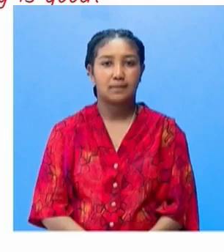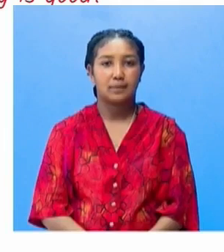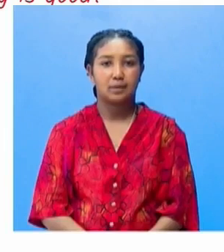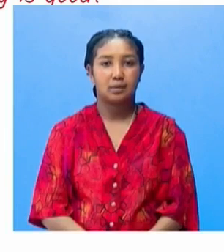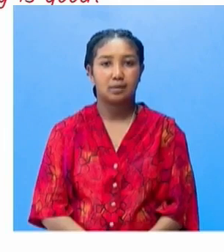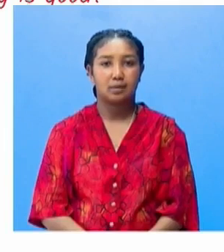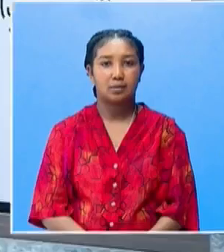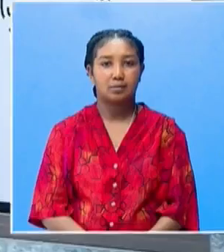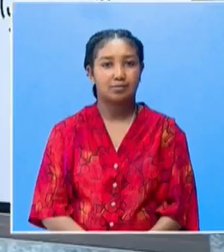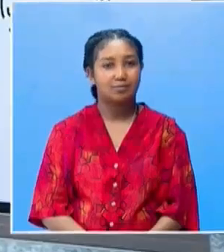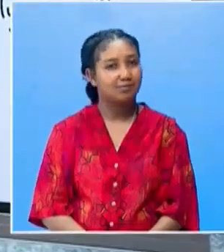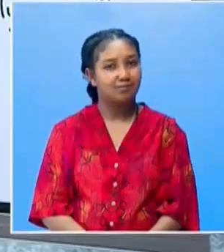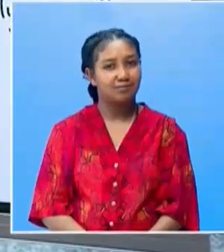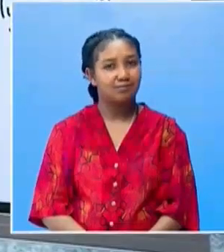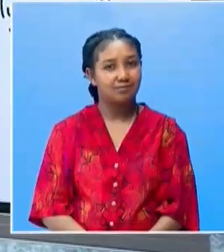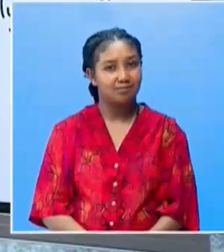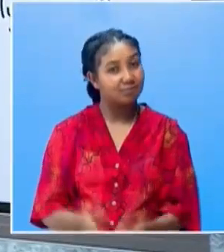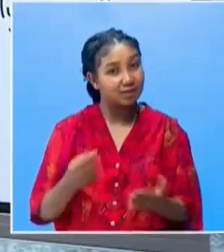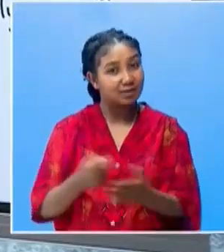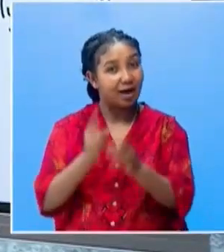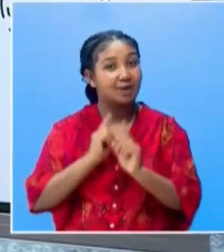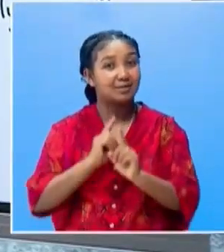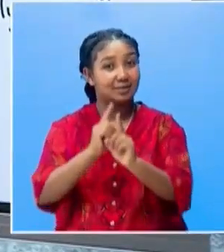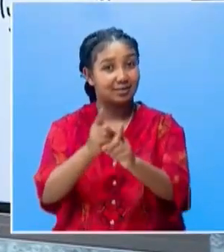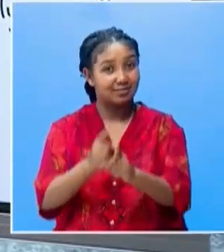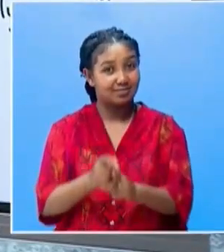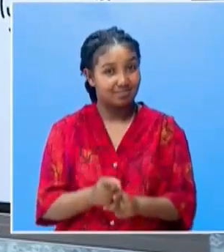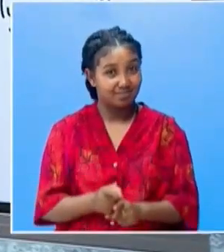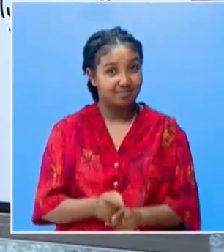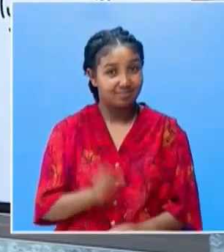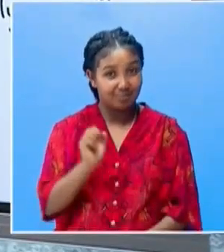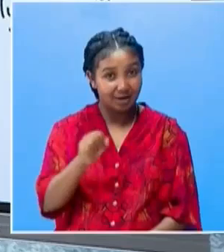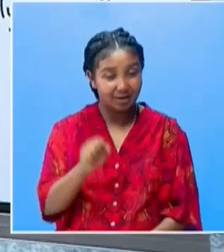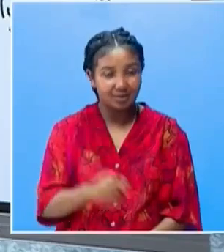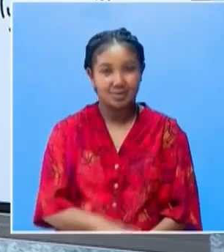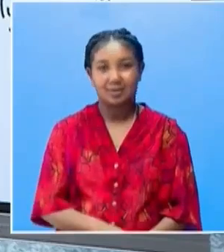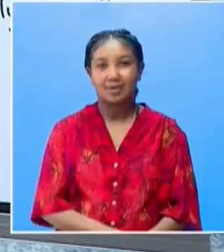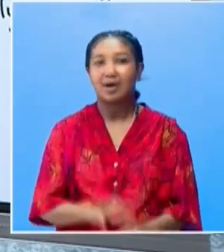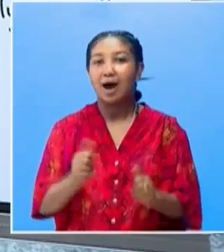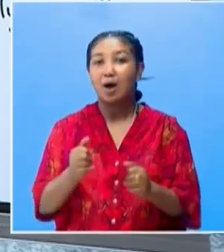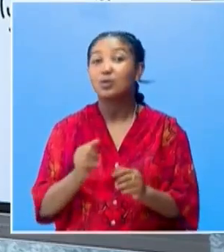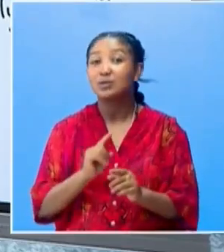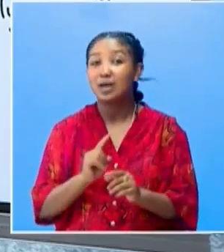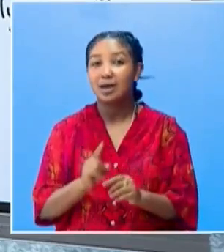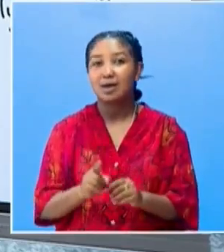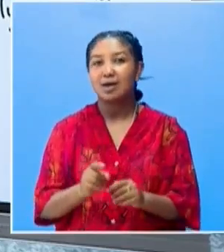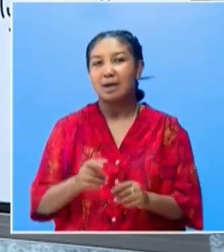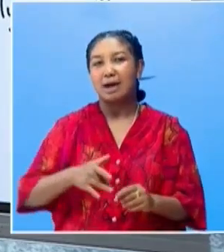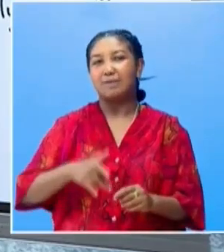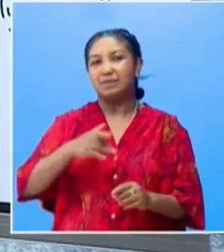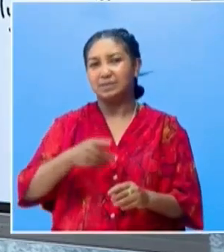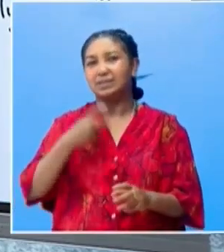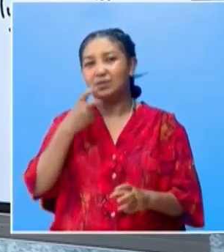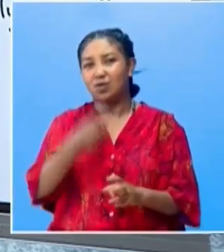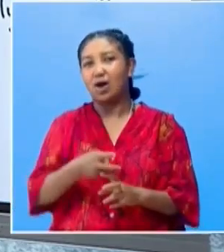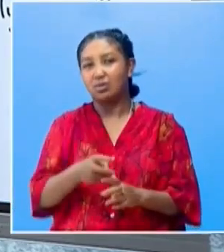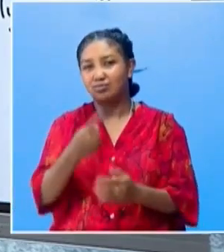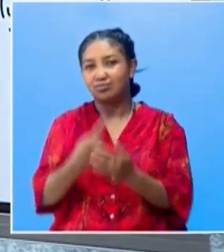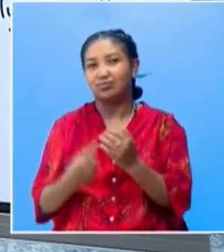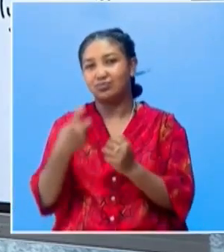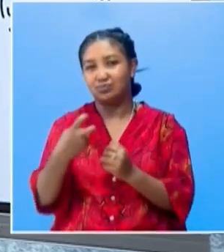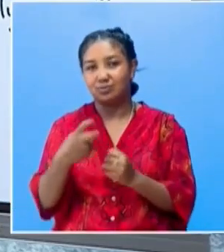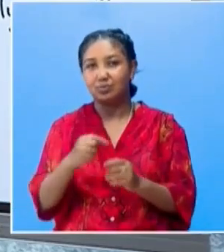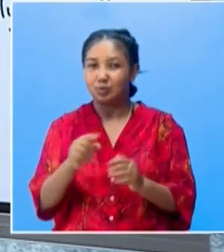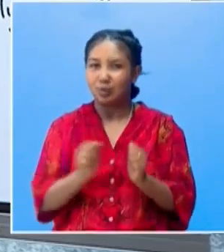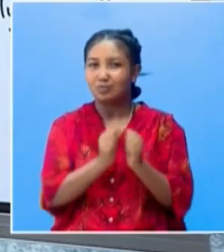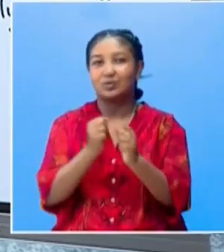Whew, finally. That's the answer what you were looking for, yes? Yeah, how do you say? I feel it is difficult to do it alone, so